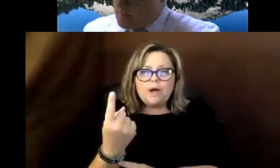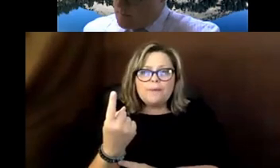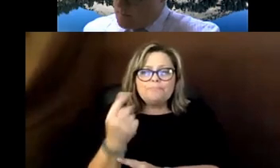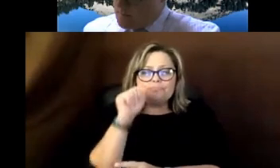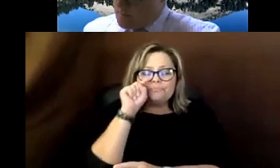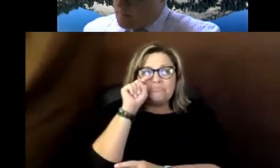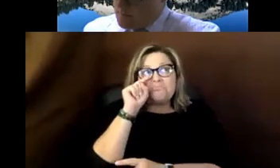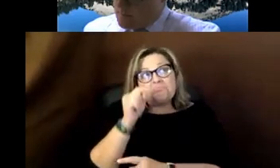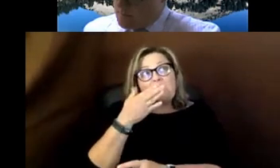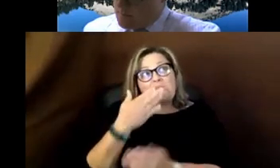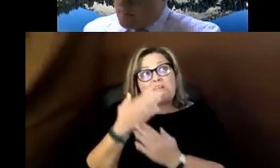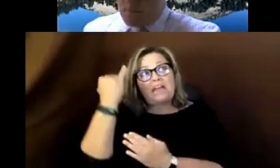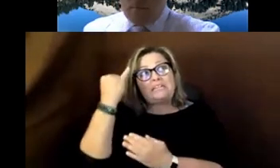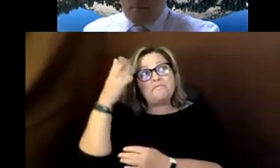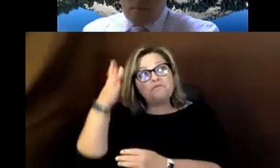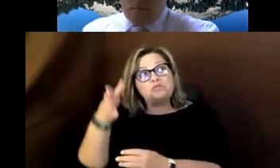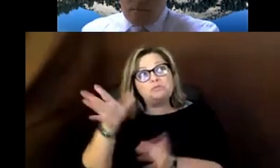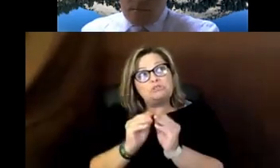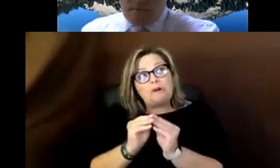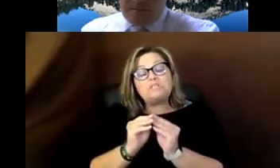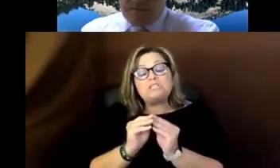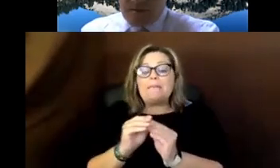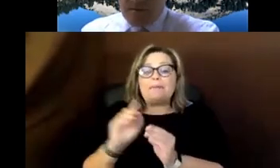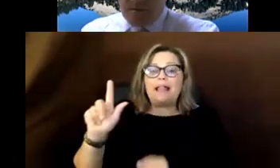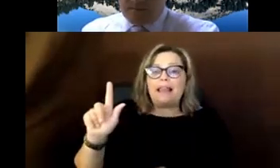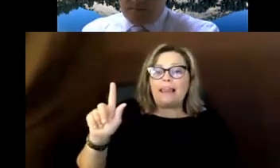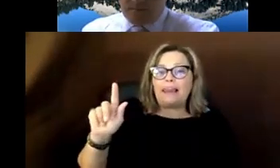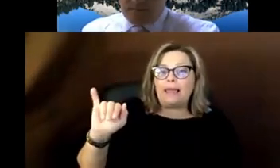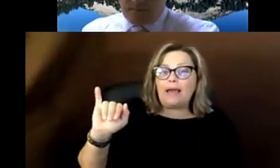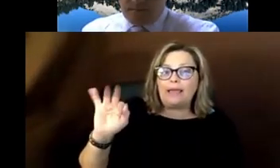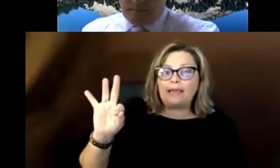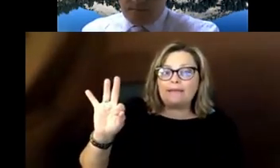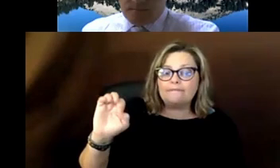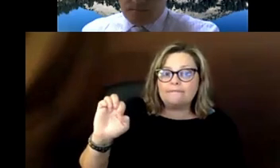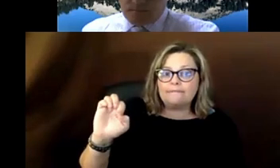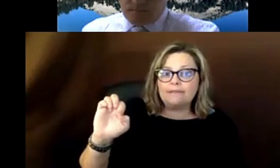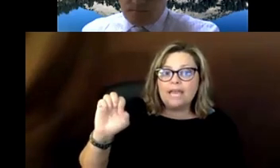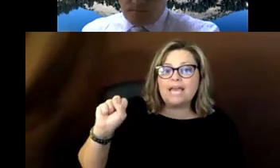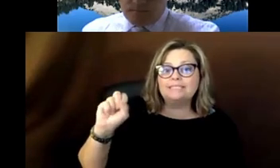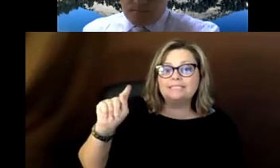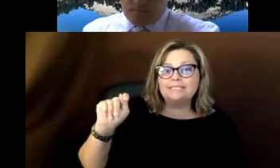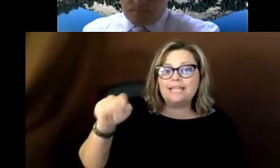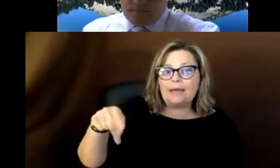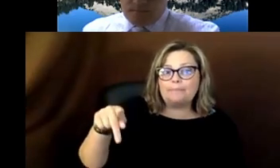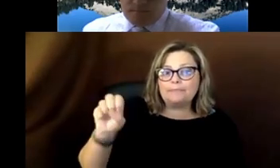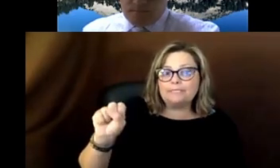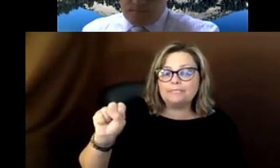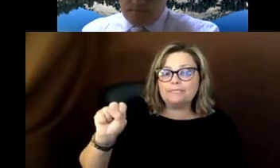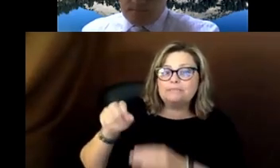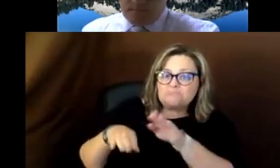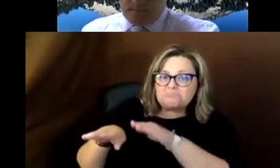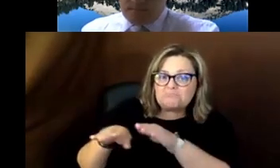an amazing organization. It's a nonprofit that has actually built supportive